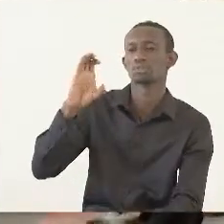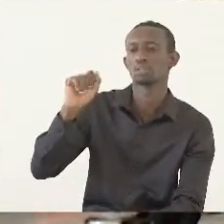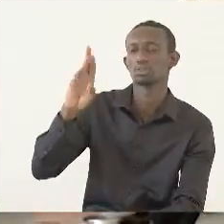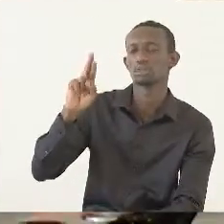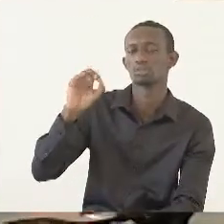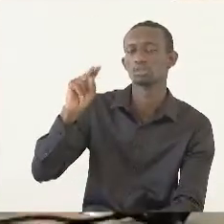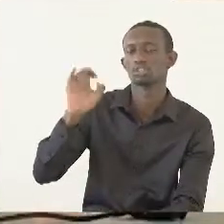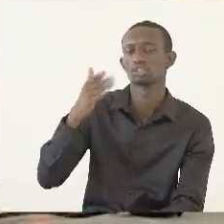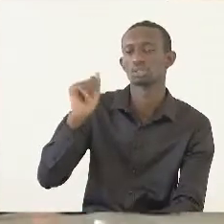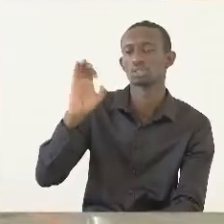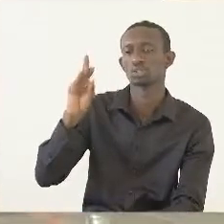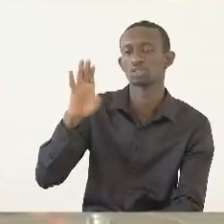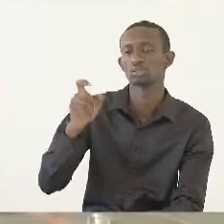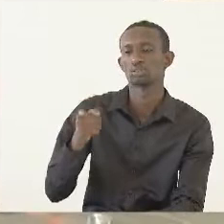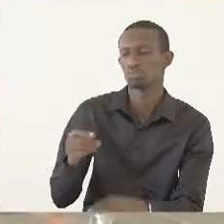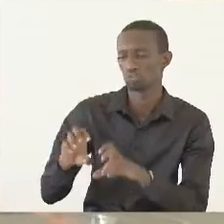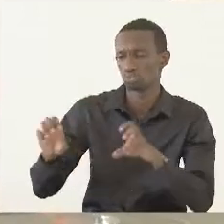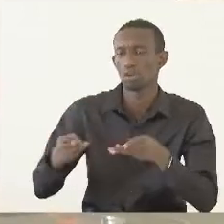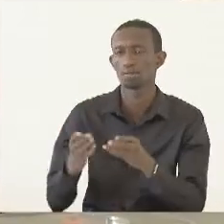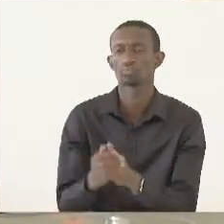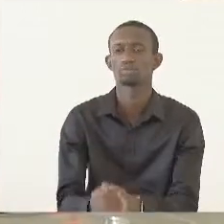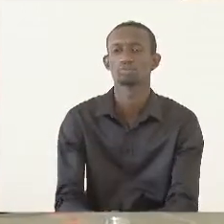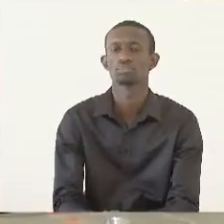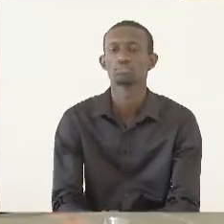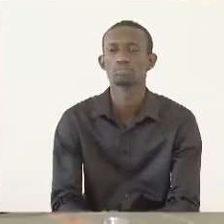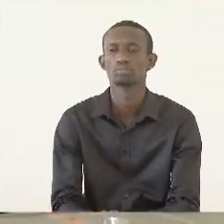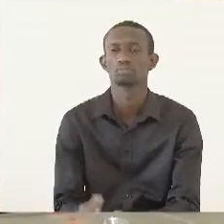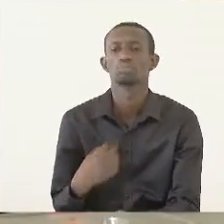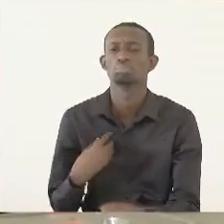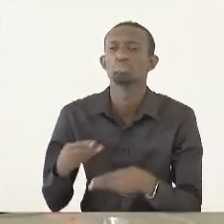These are some of the structures we are talking about. I've just even